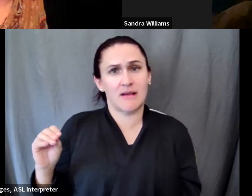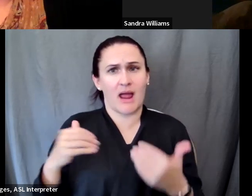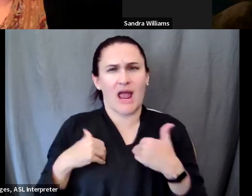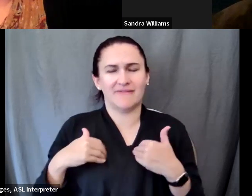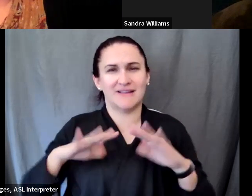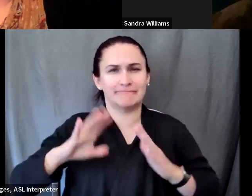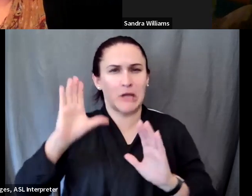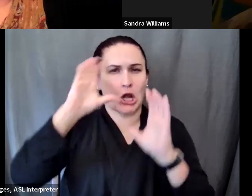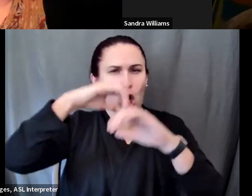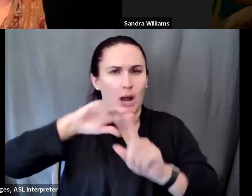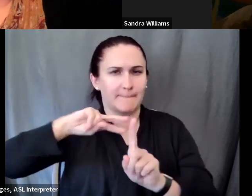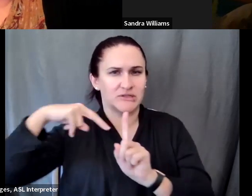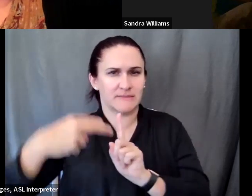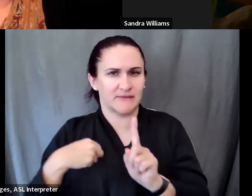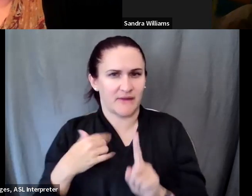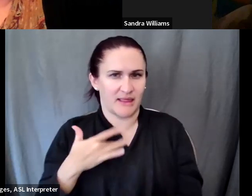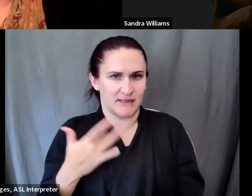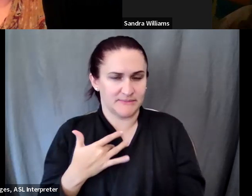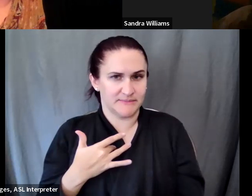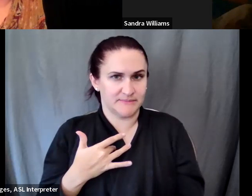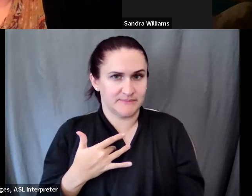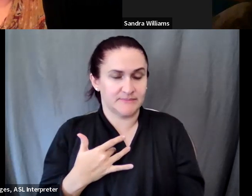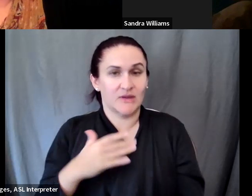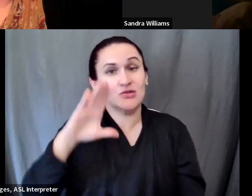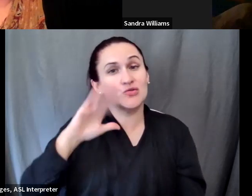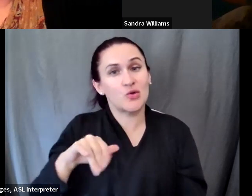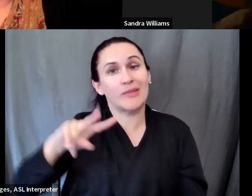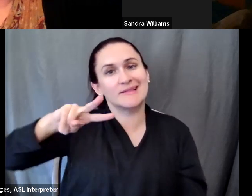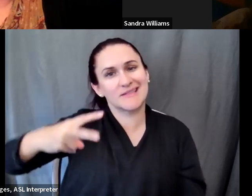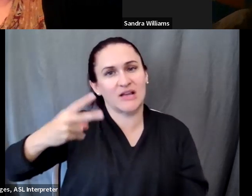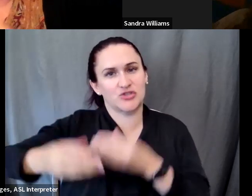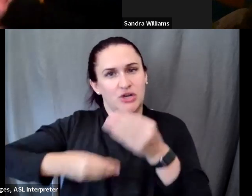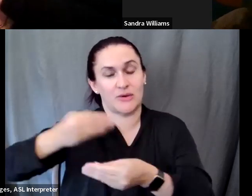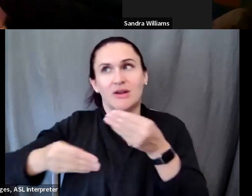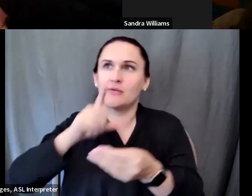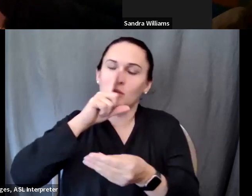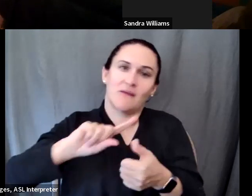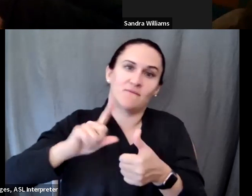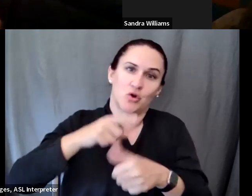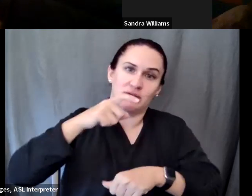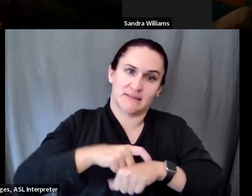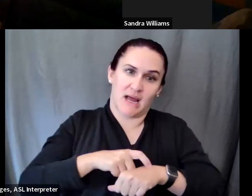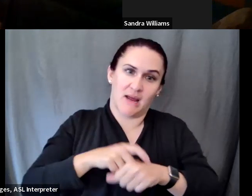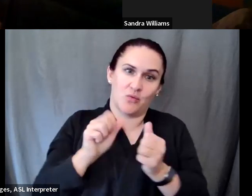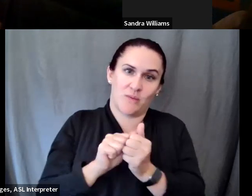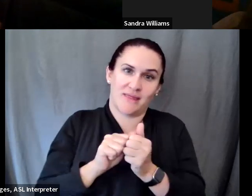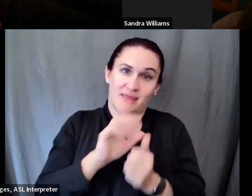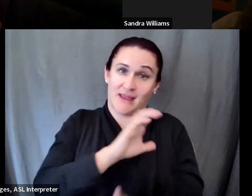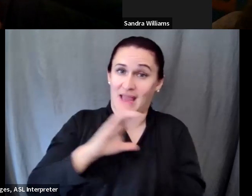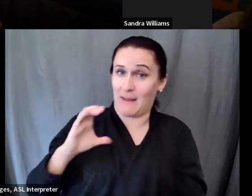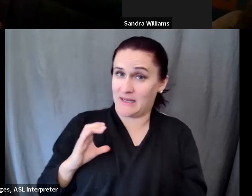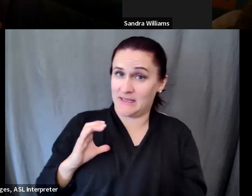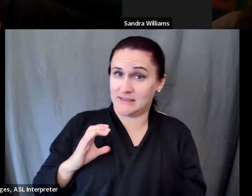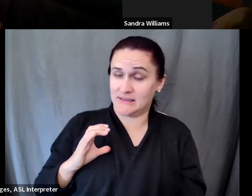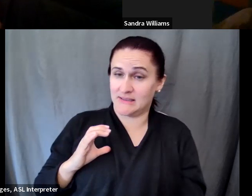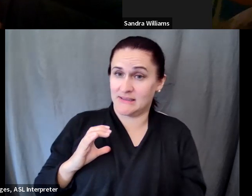odd perspective, I think, because, second generation, and I will say the first time around with the cabinet,